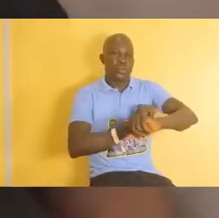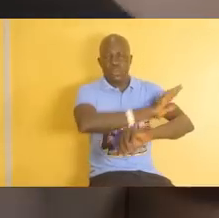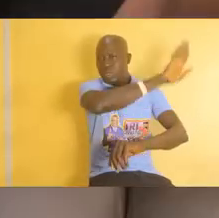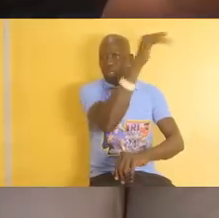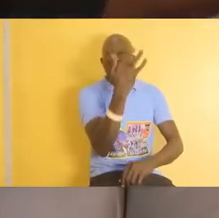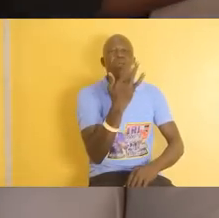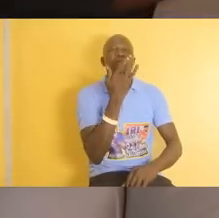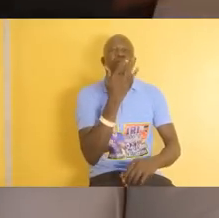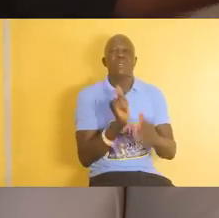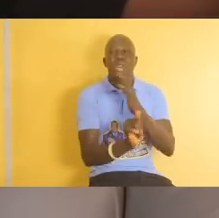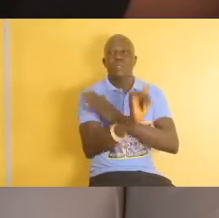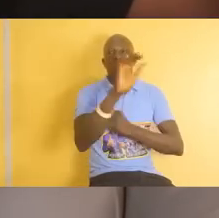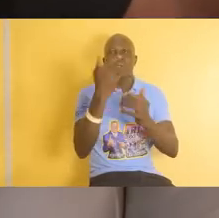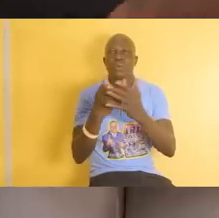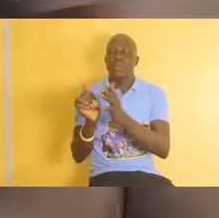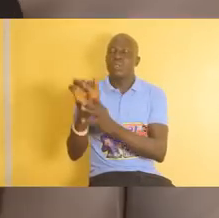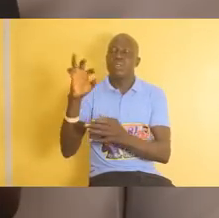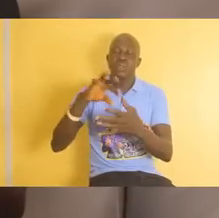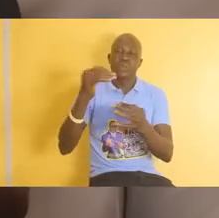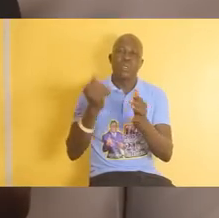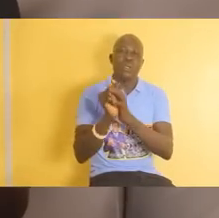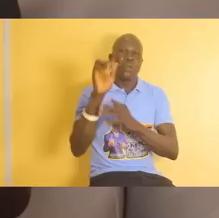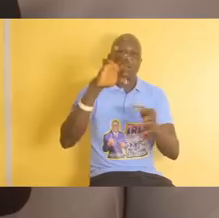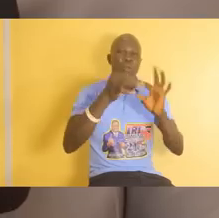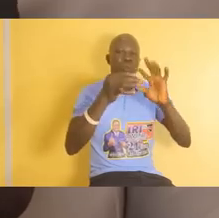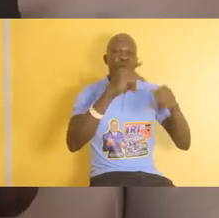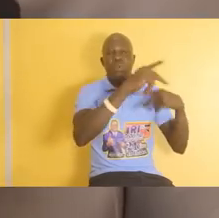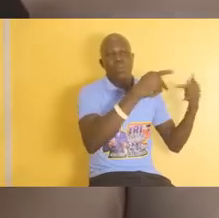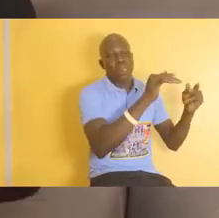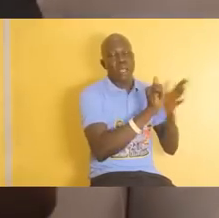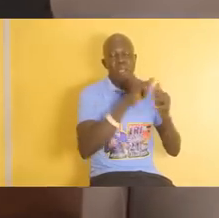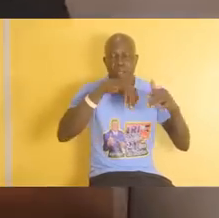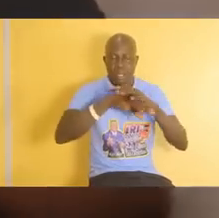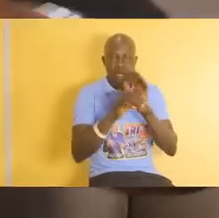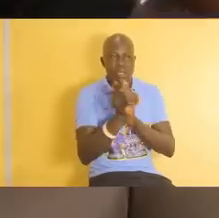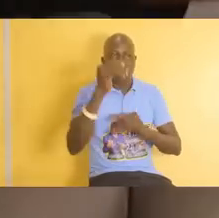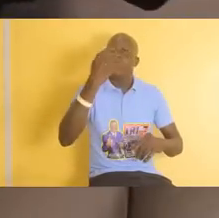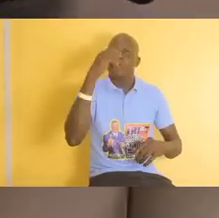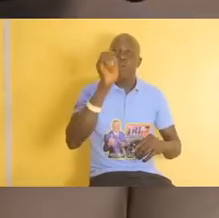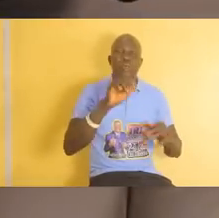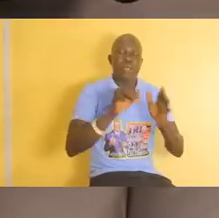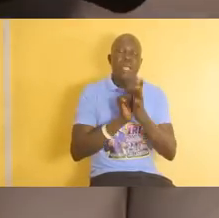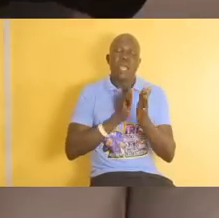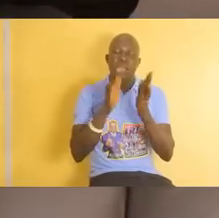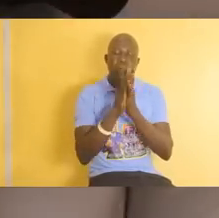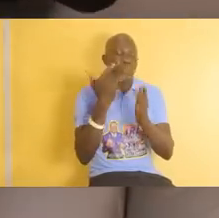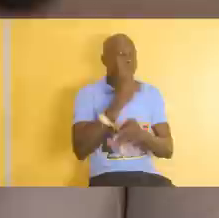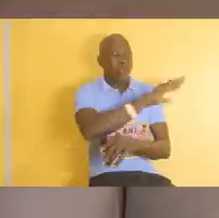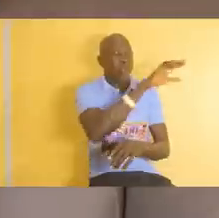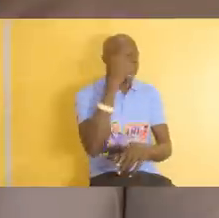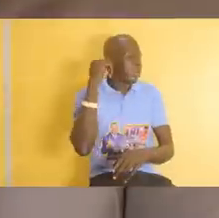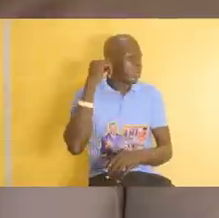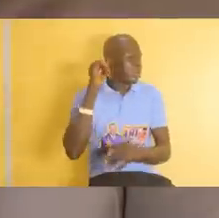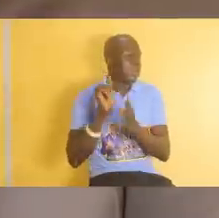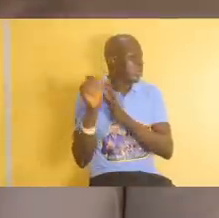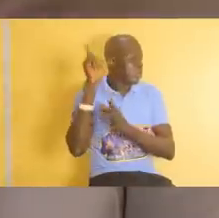disgrace. Olorun mi awon wo ni. The spirit of the prophet. Mo wa no maje mo re lo. I move into your confidence. O gbadura. I pray. Fun gbogbo eti to n gbo mo. For